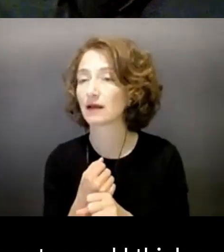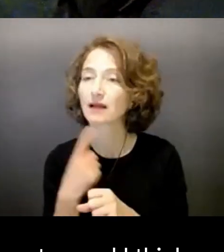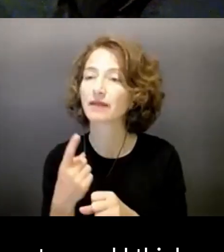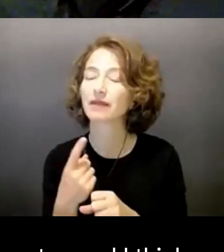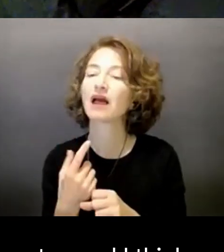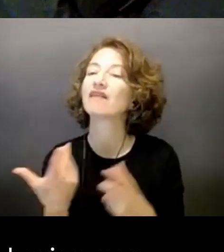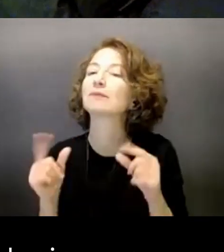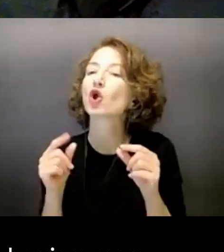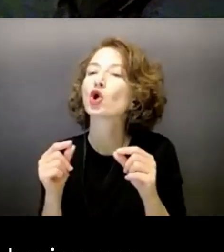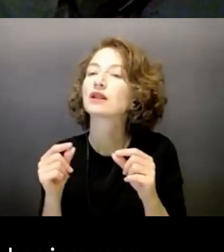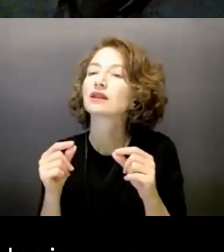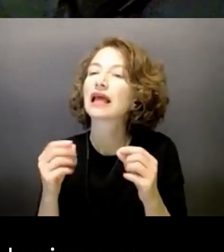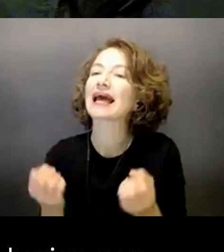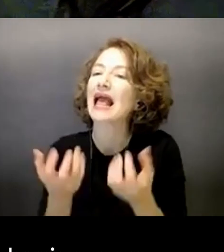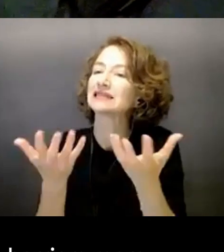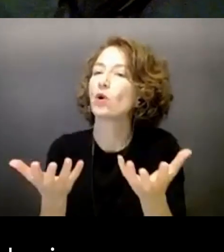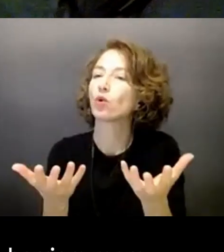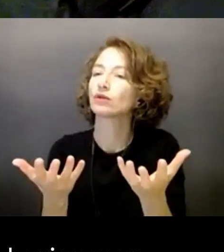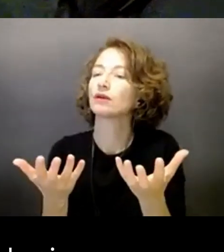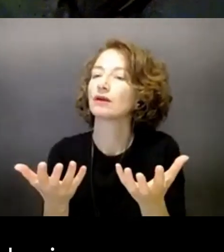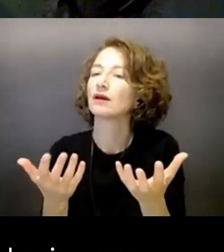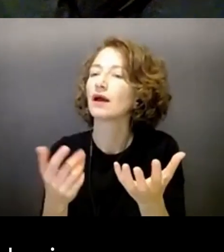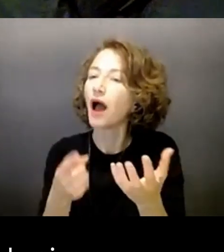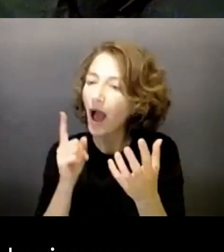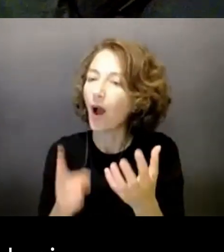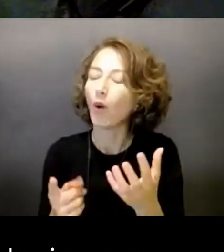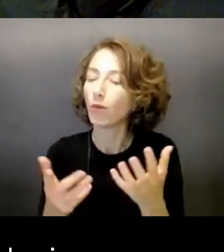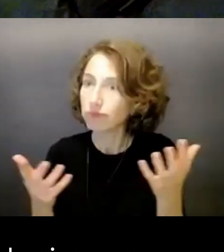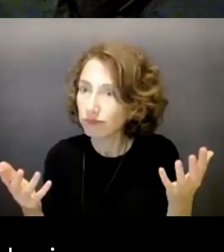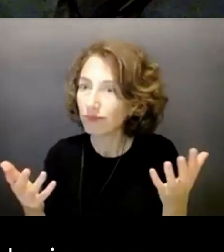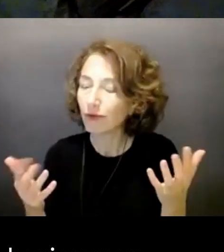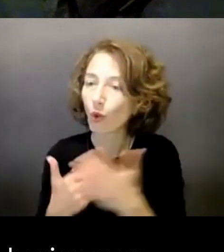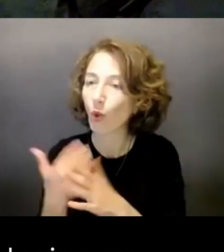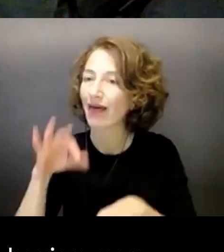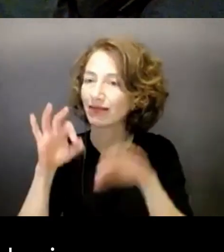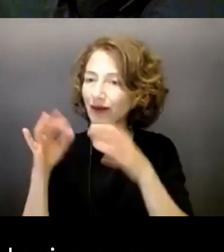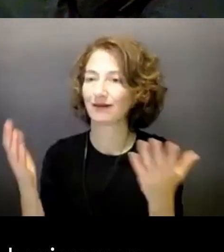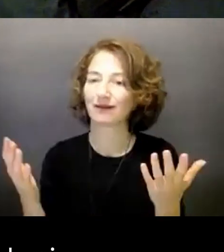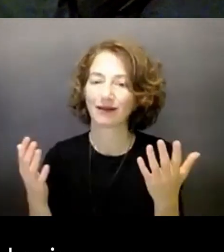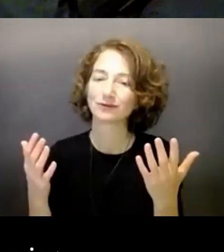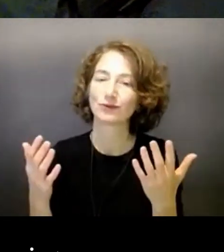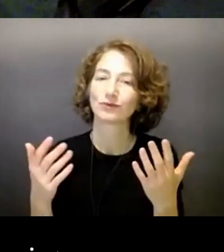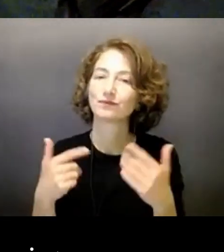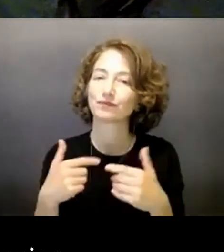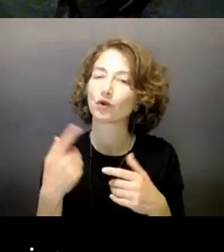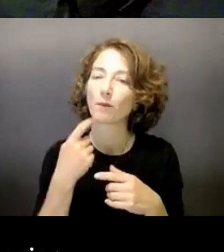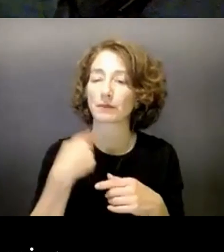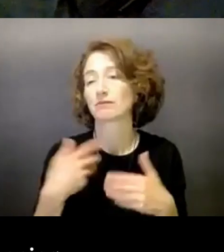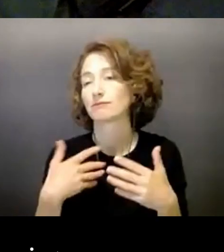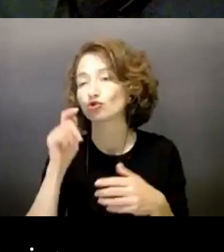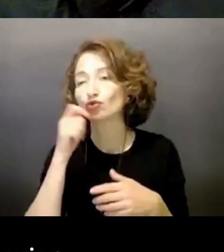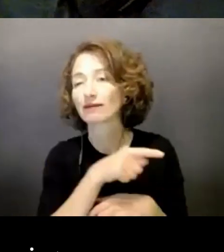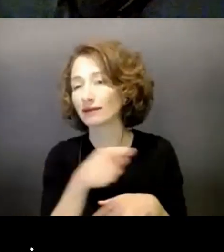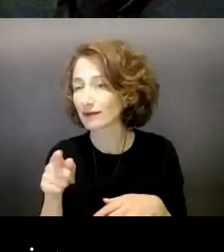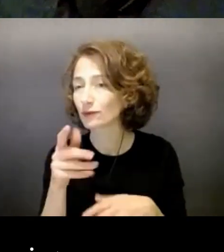United States, are starting to tackle those barriers more, and hopefully we'll see it happening